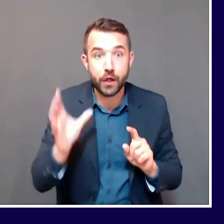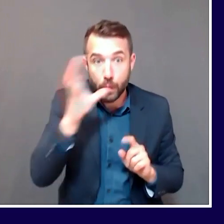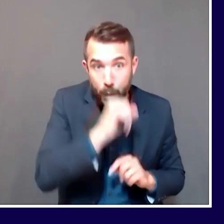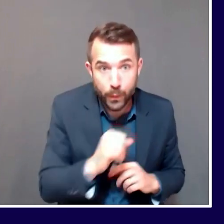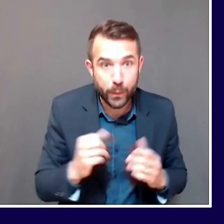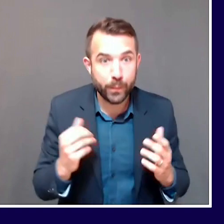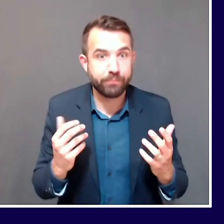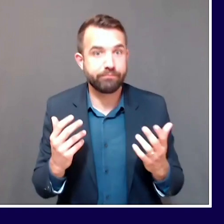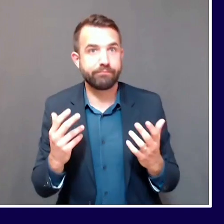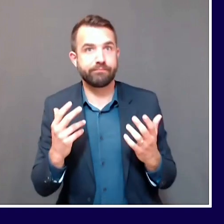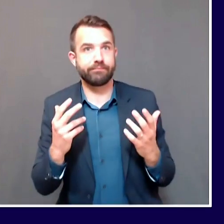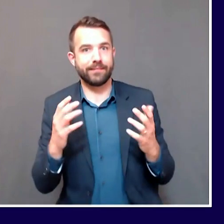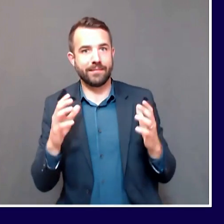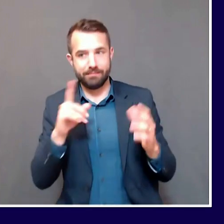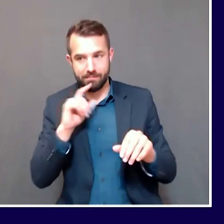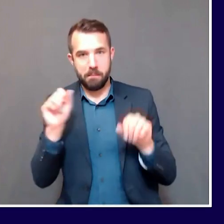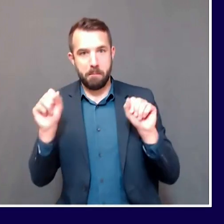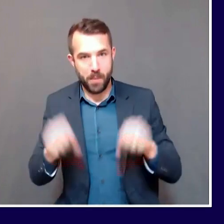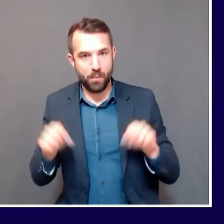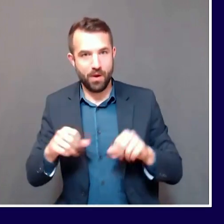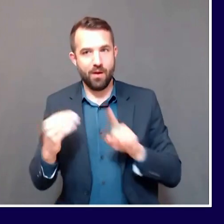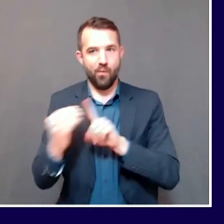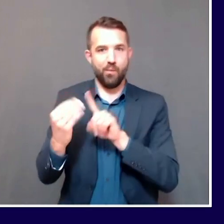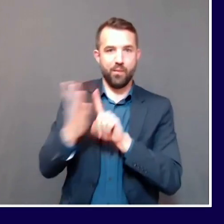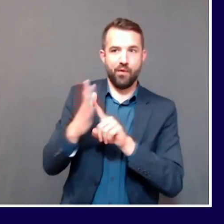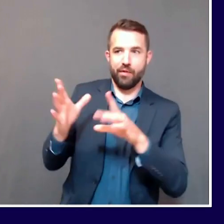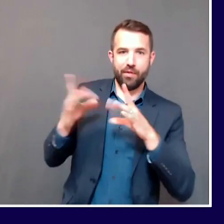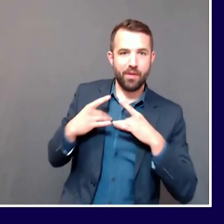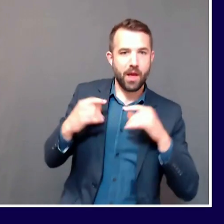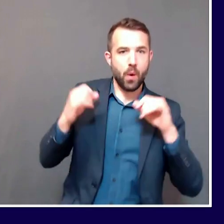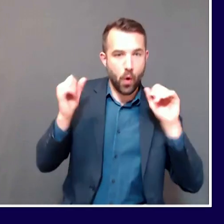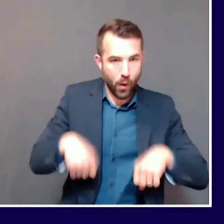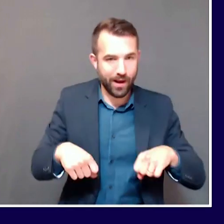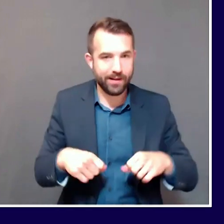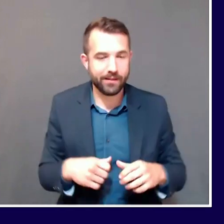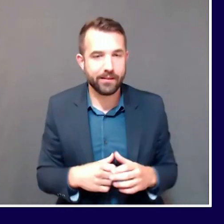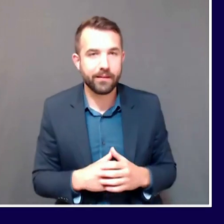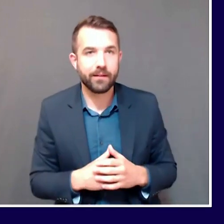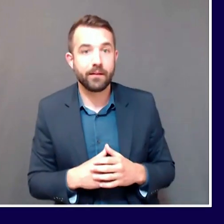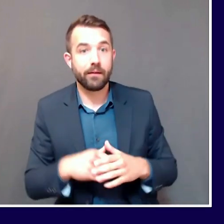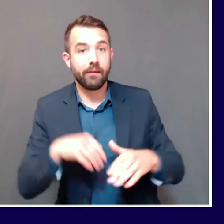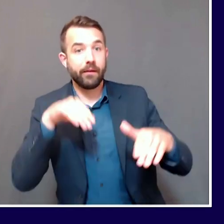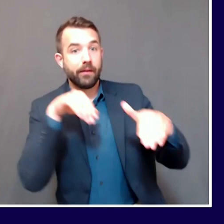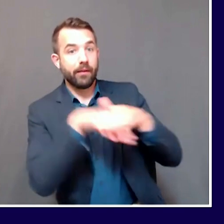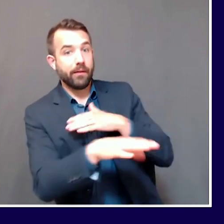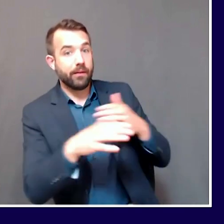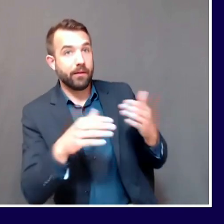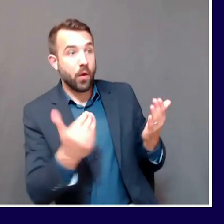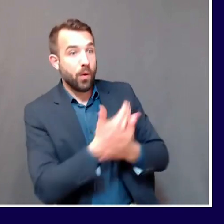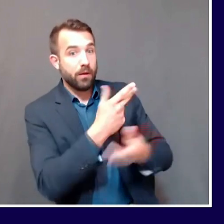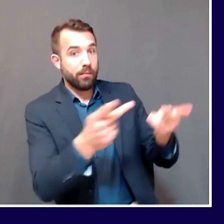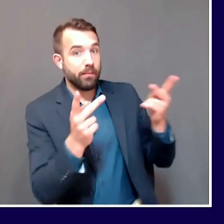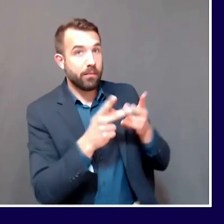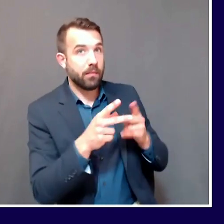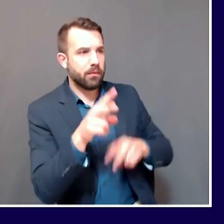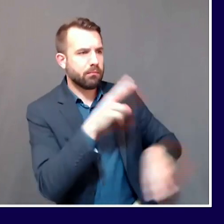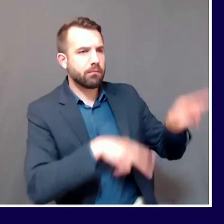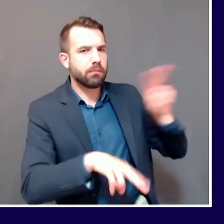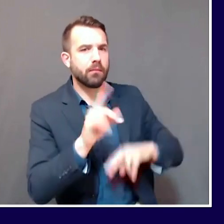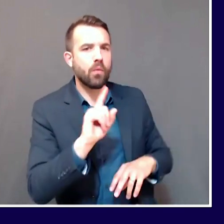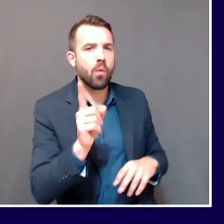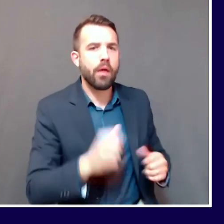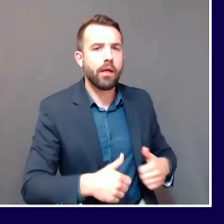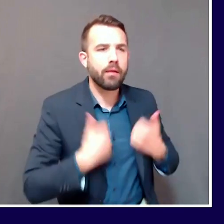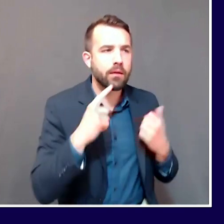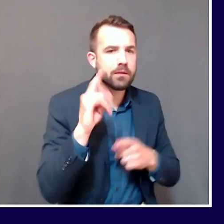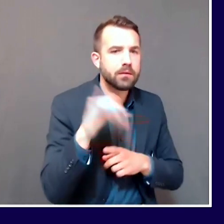exposure. So we don't go into an outbreak at a new facility and say, well, let's take a look at the zip code level data first.